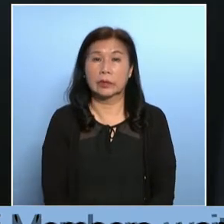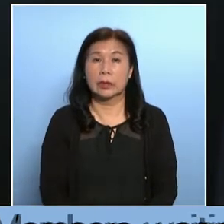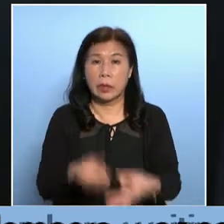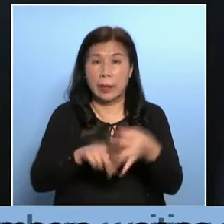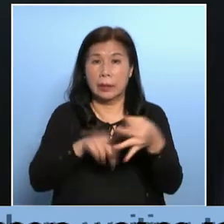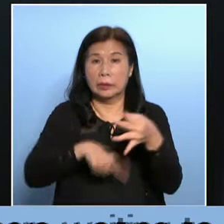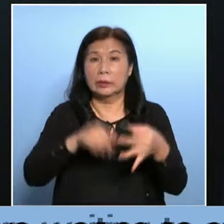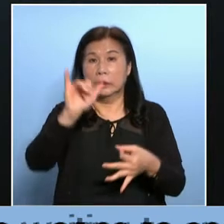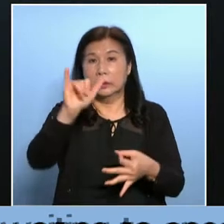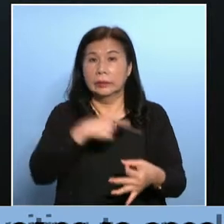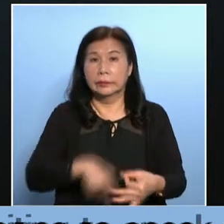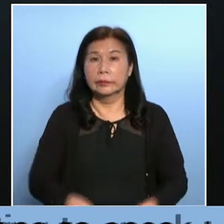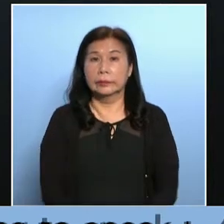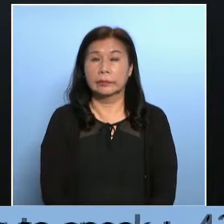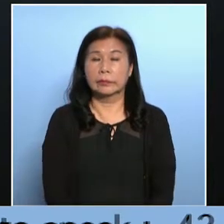thanks. Mr. Benson, look.